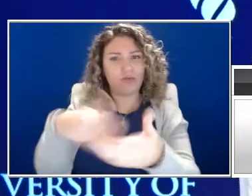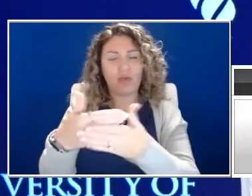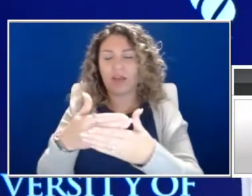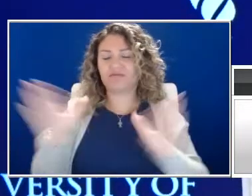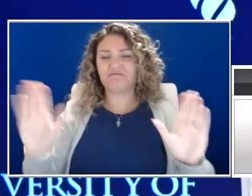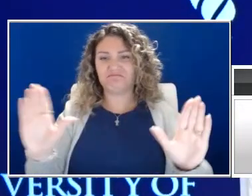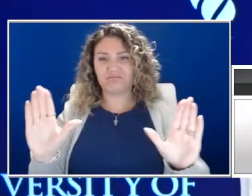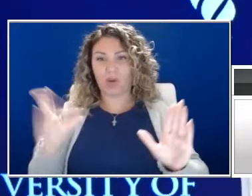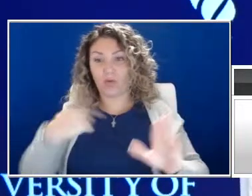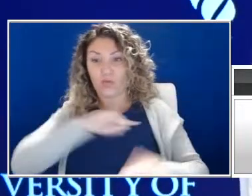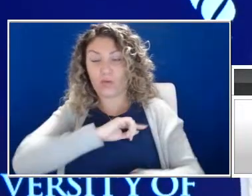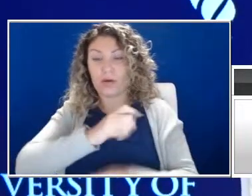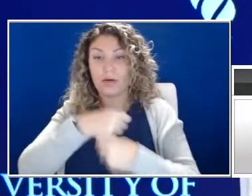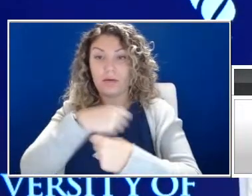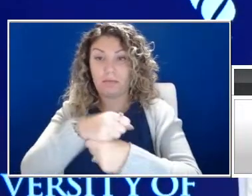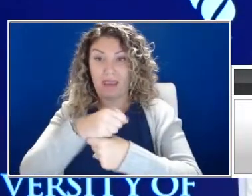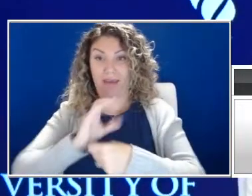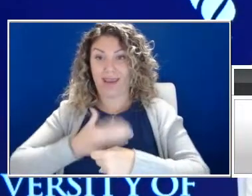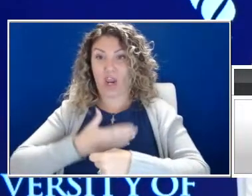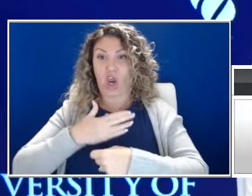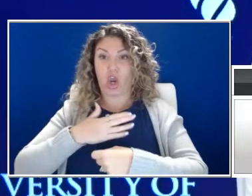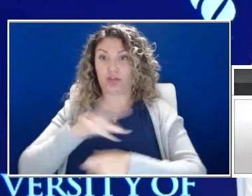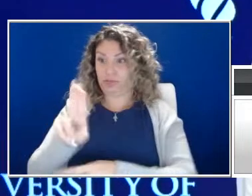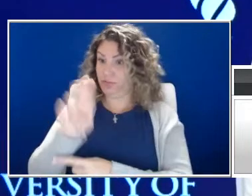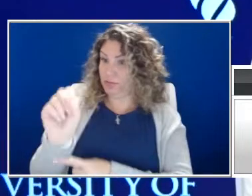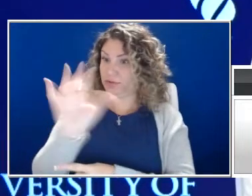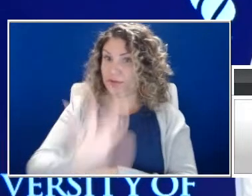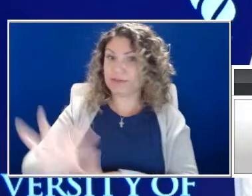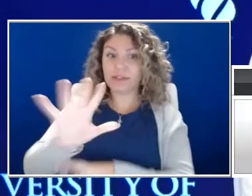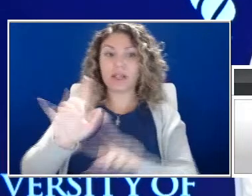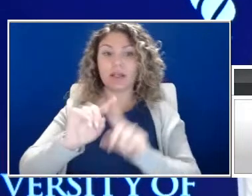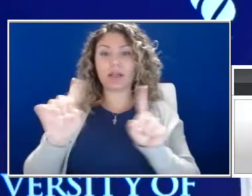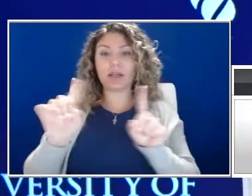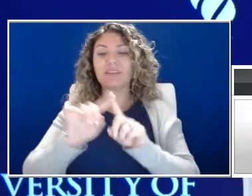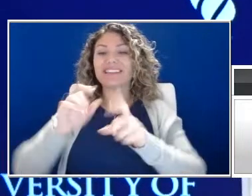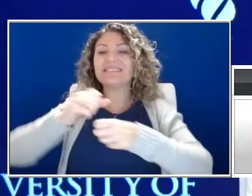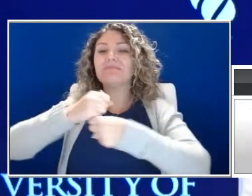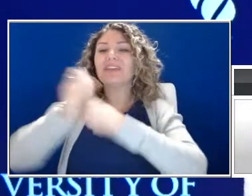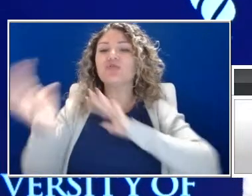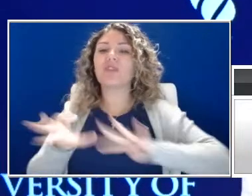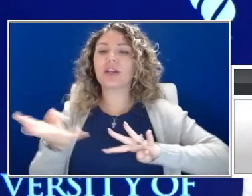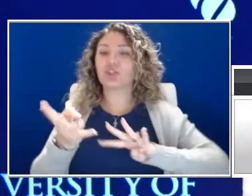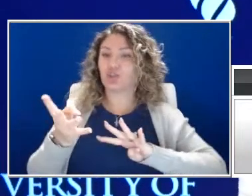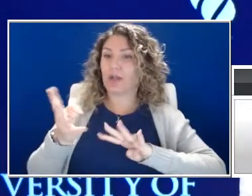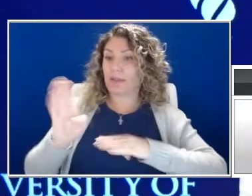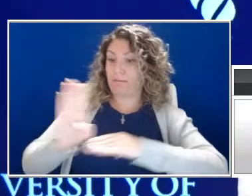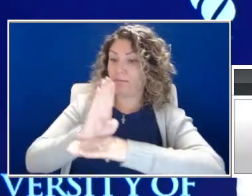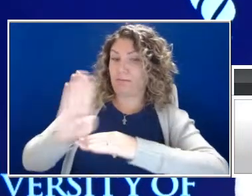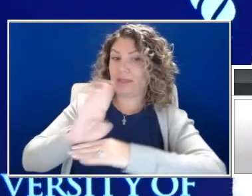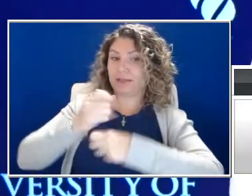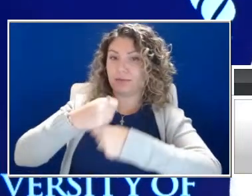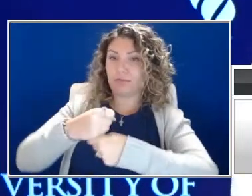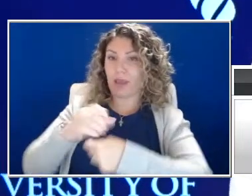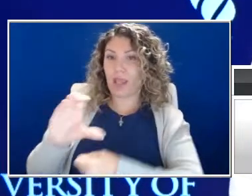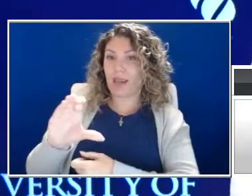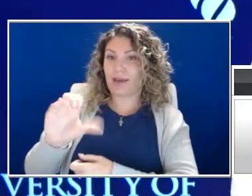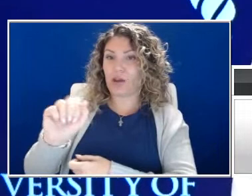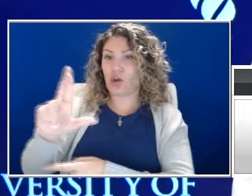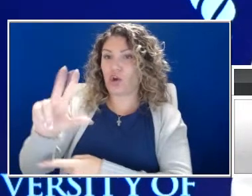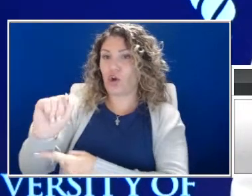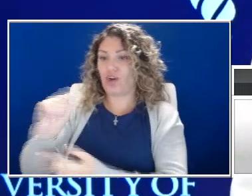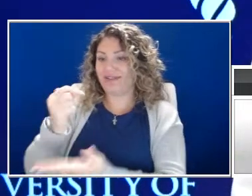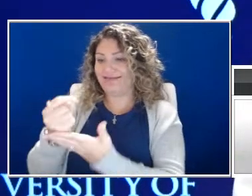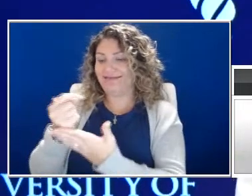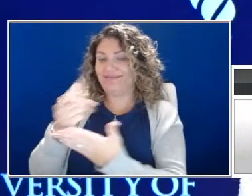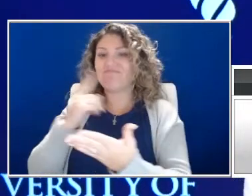again, it's that manufacturing piece. The companies that make CAR T, and there's another. There are 2 CAR T approved for multiple myeloma